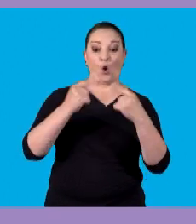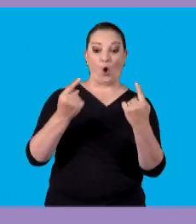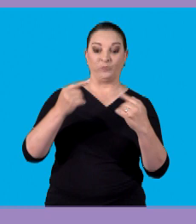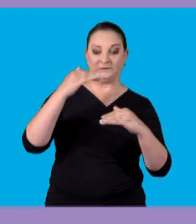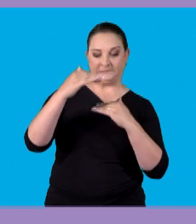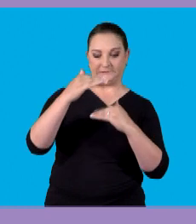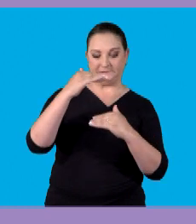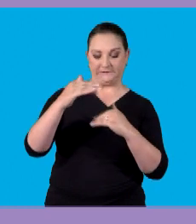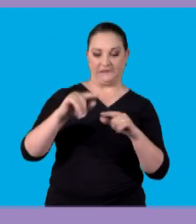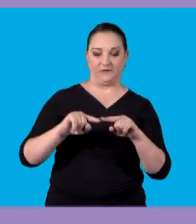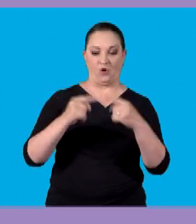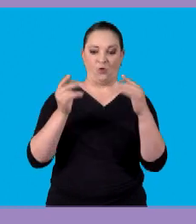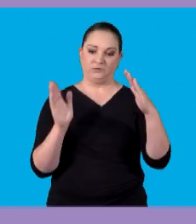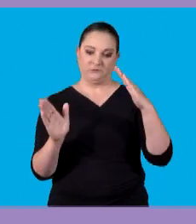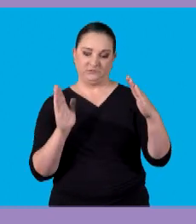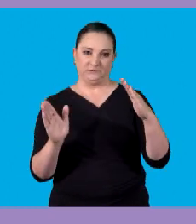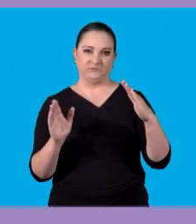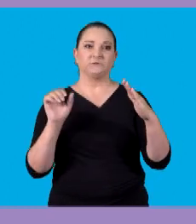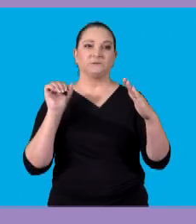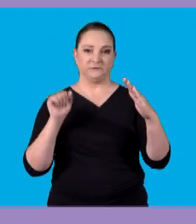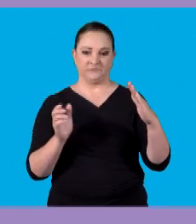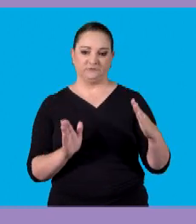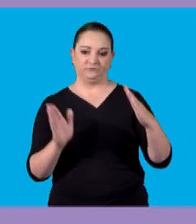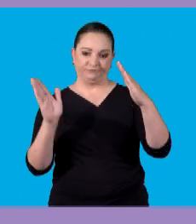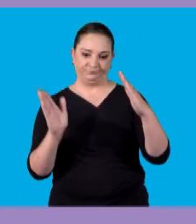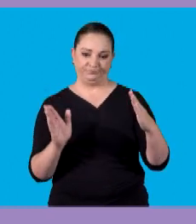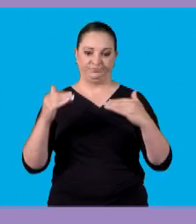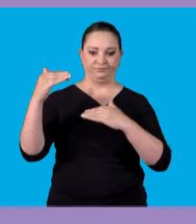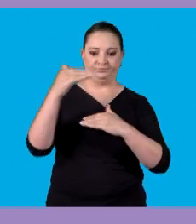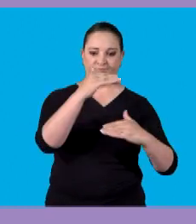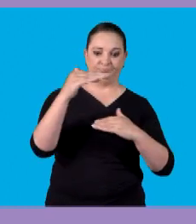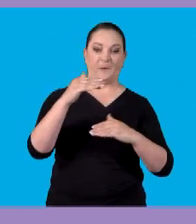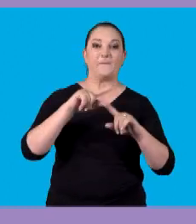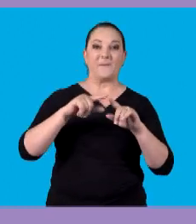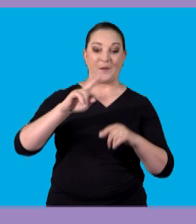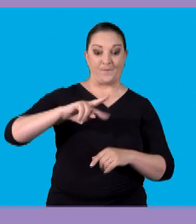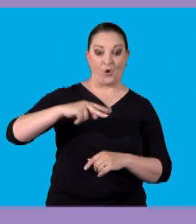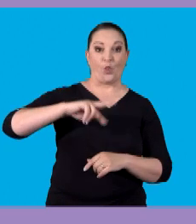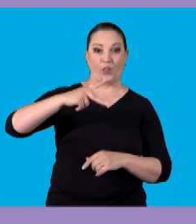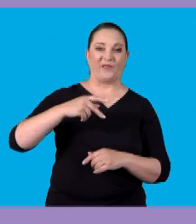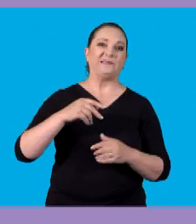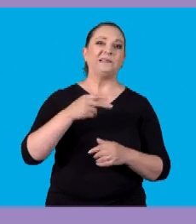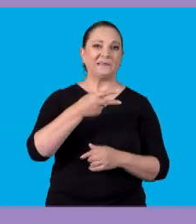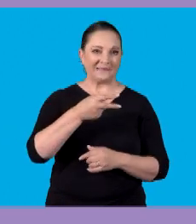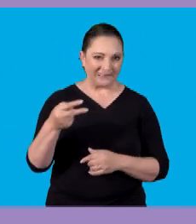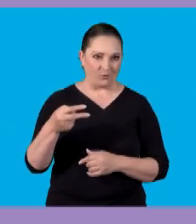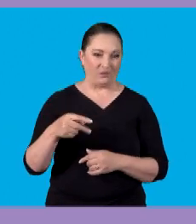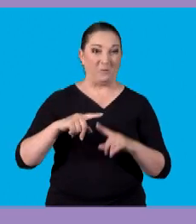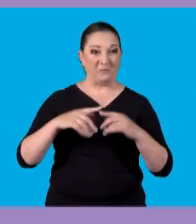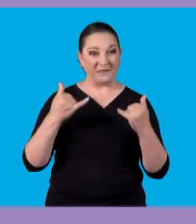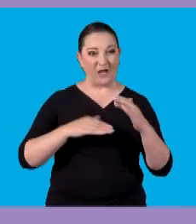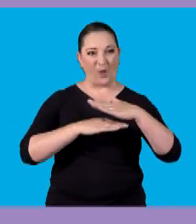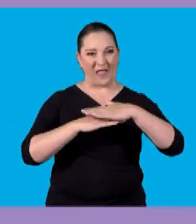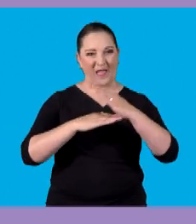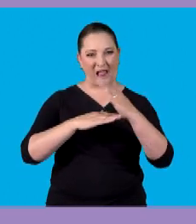are parallel and the opposite sides are also equal as well. So when looking at the